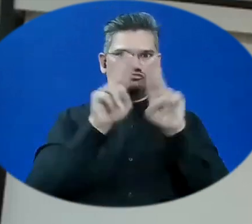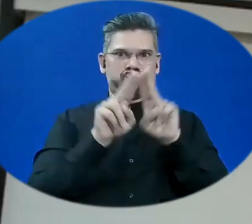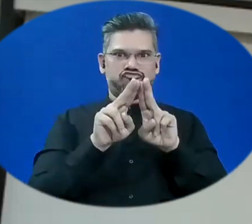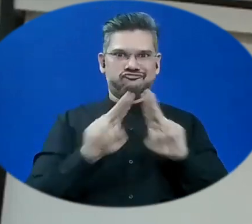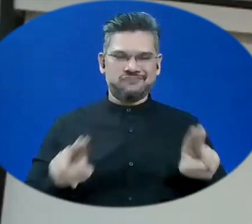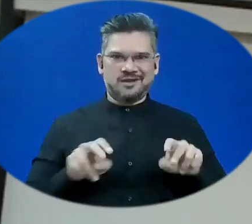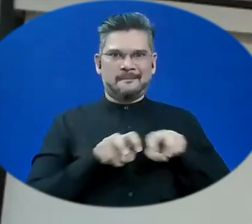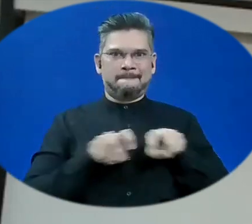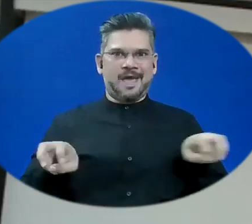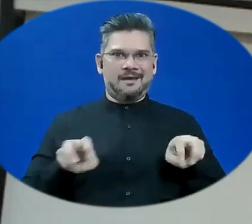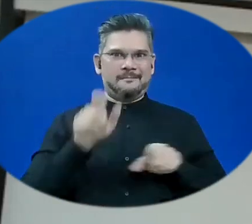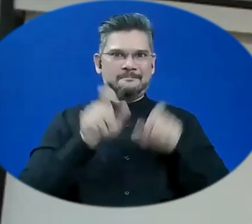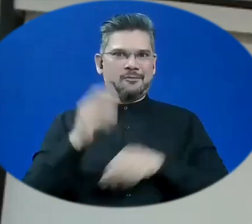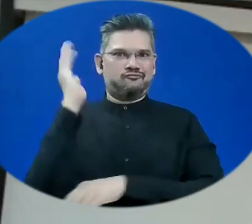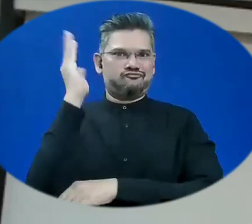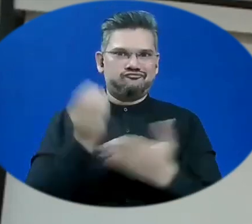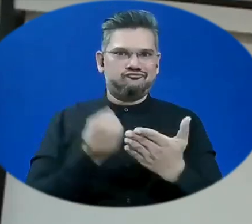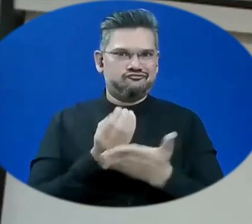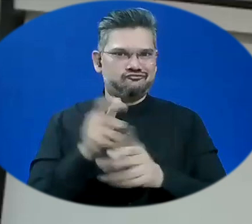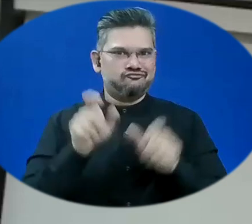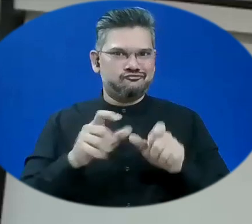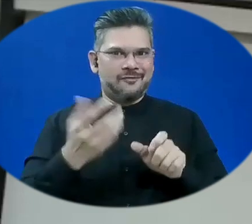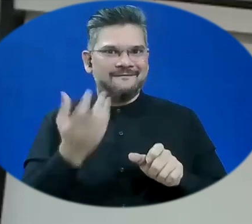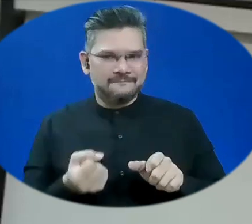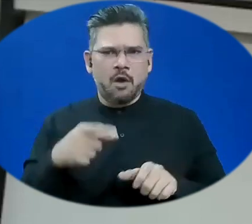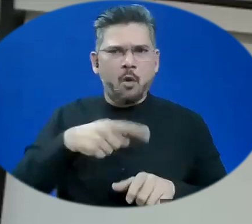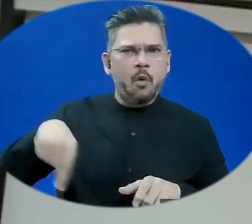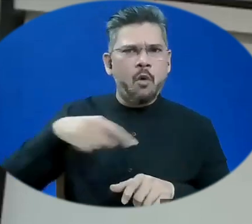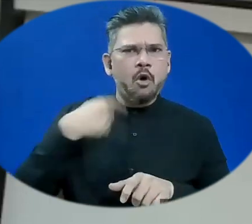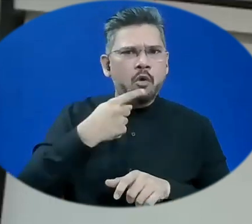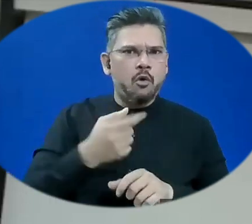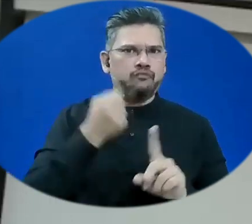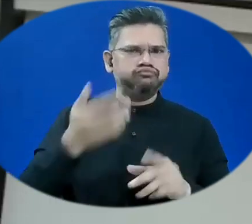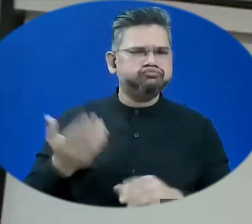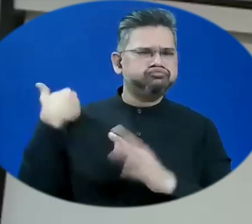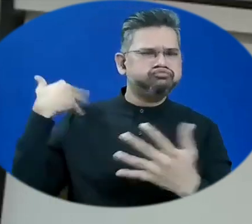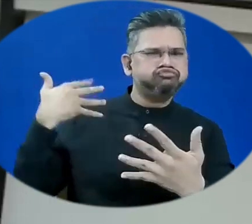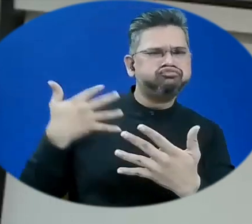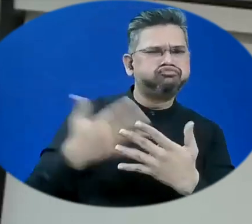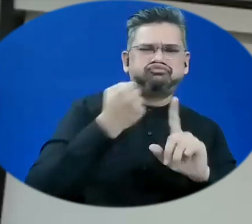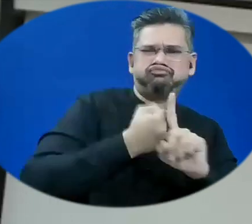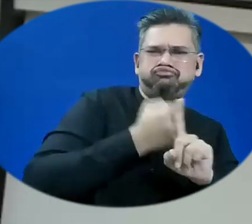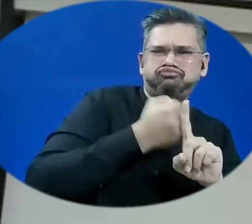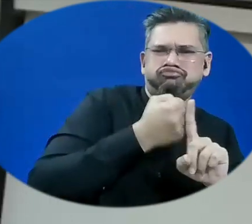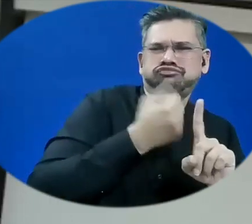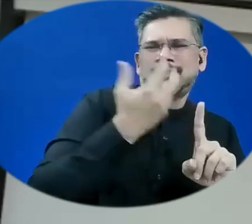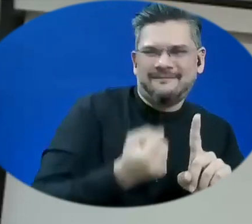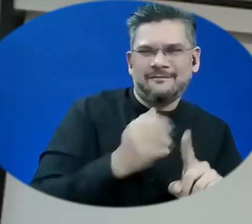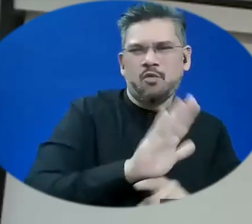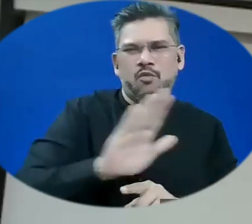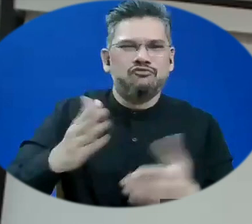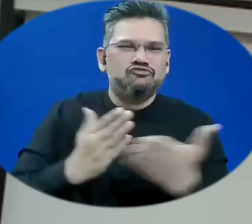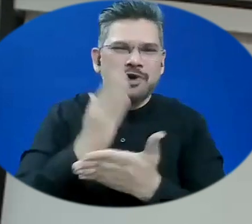care partners who have become advocates representing the rights of all of us. It may be